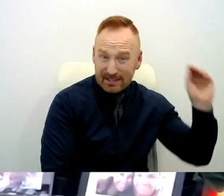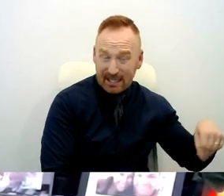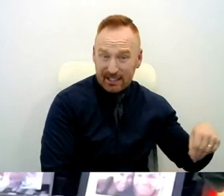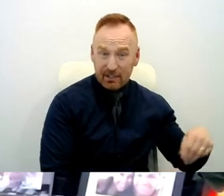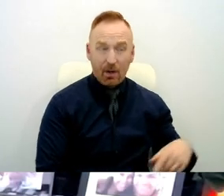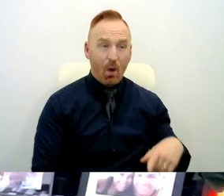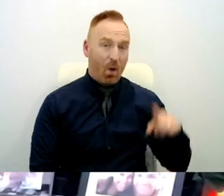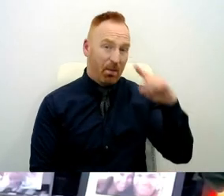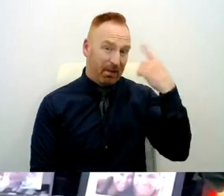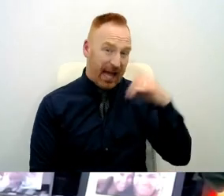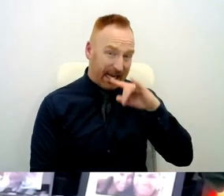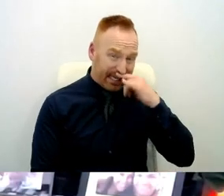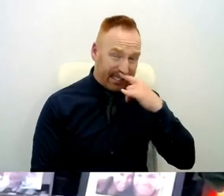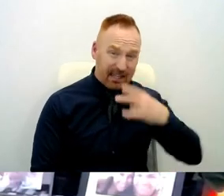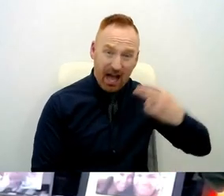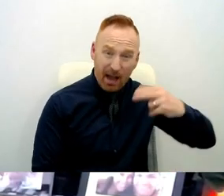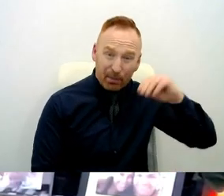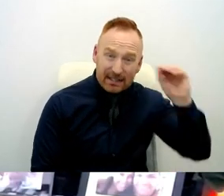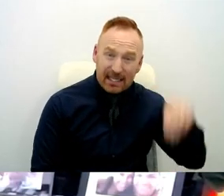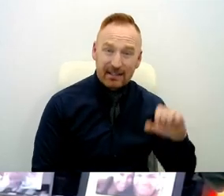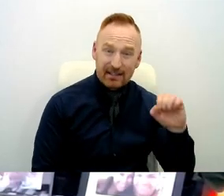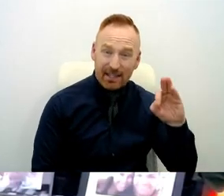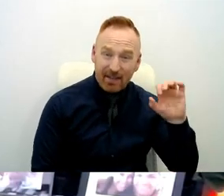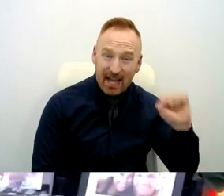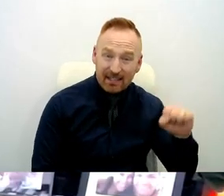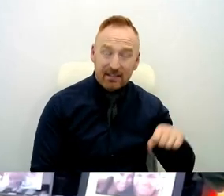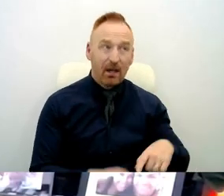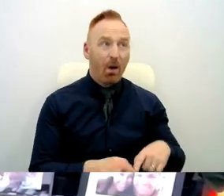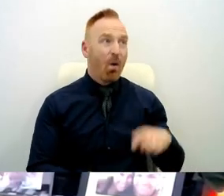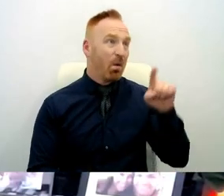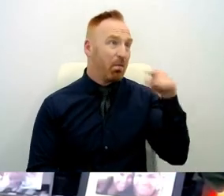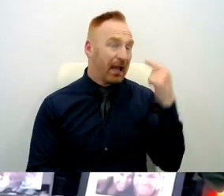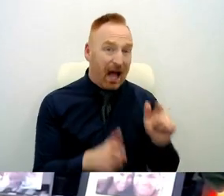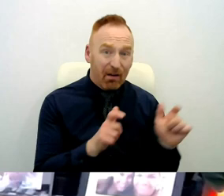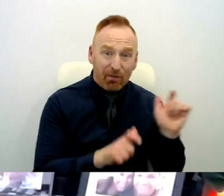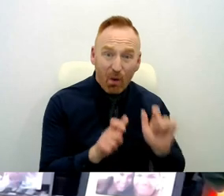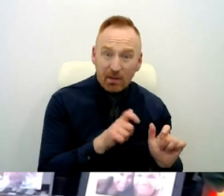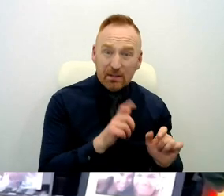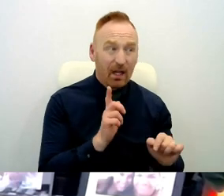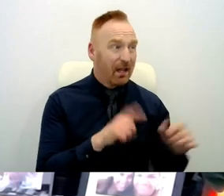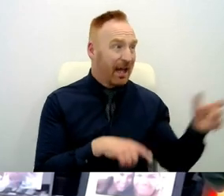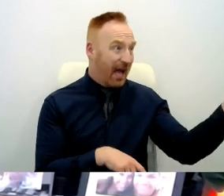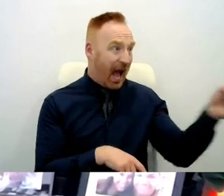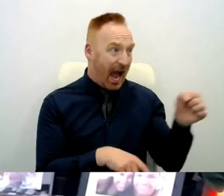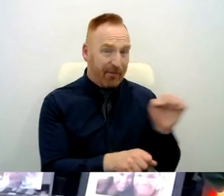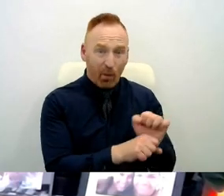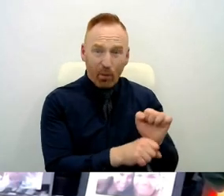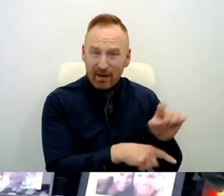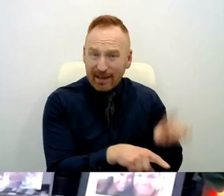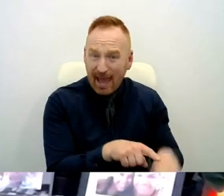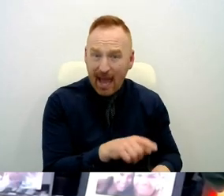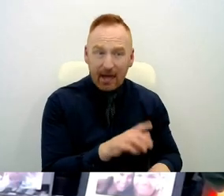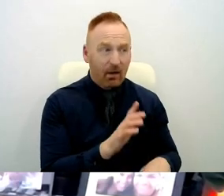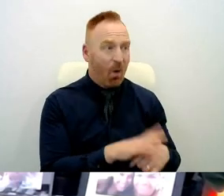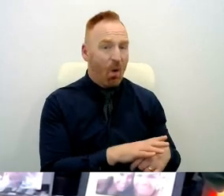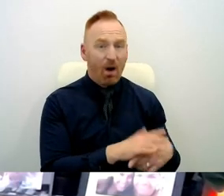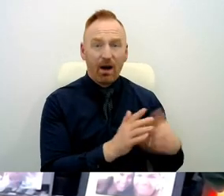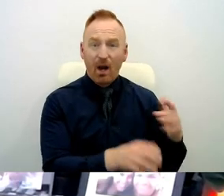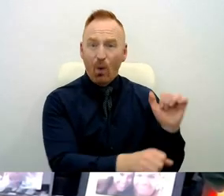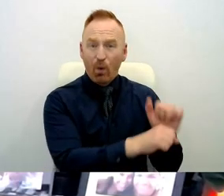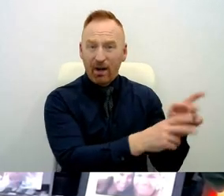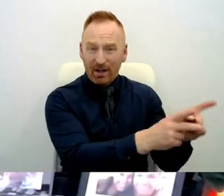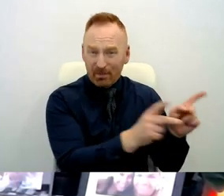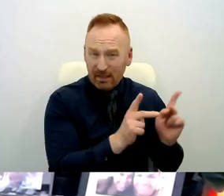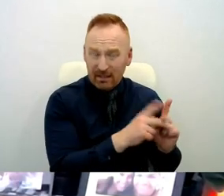more important than Black kids being in the child welfare system? Is it more important than Black folks not being able to get jobs or stay